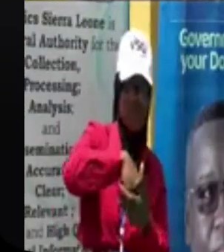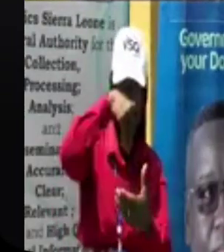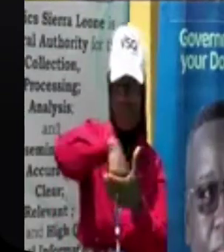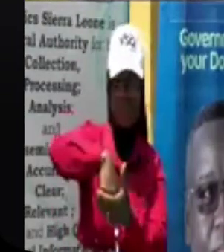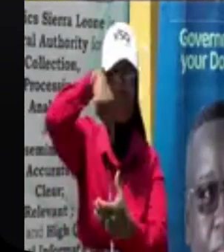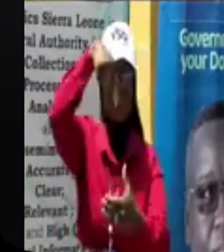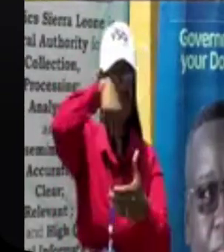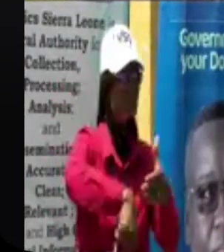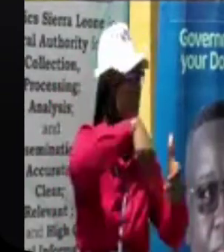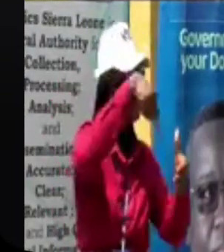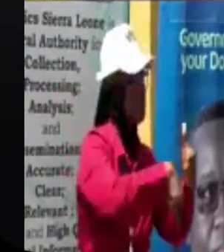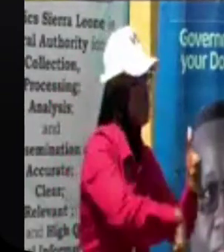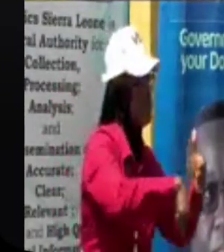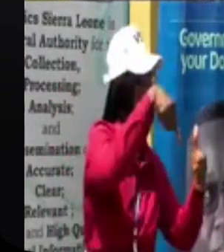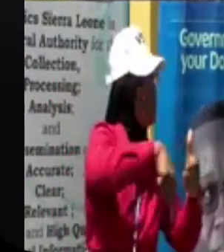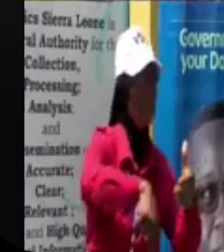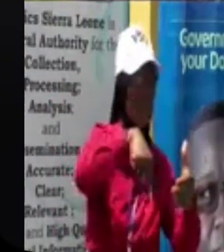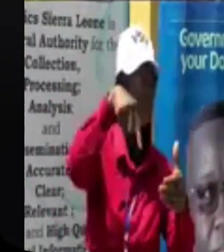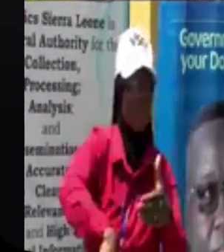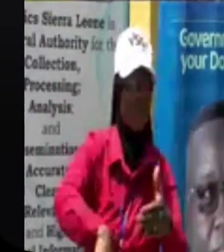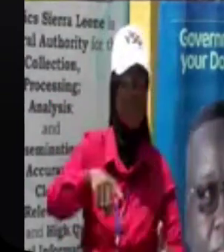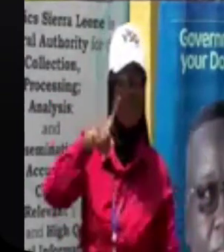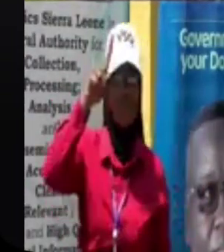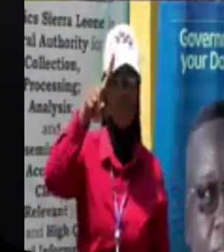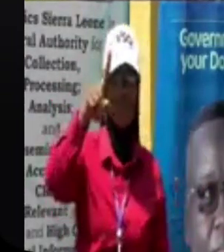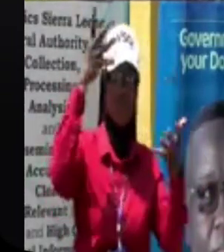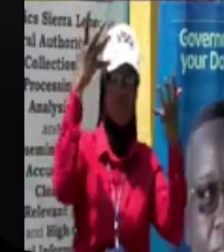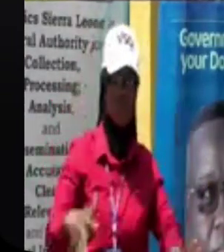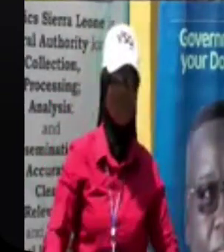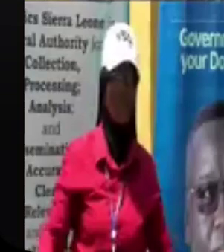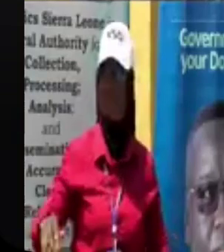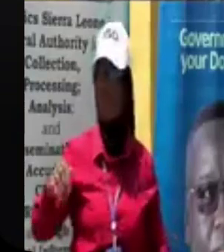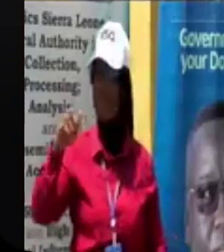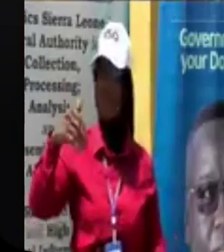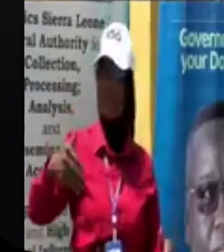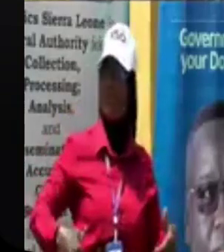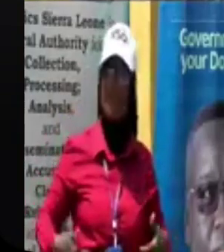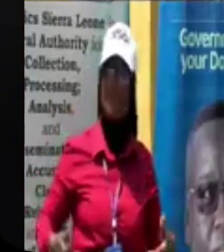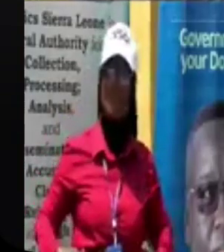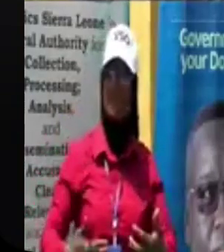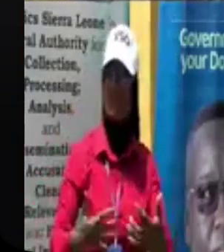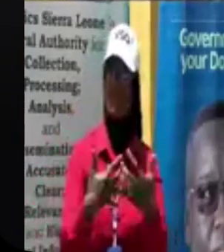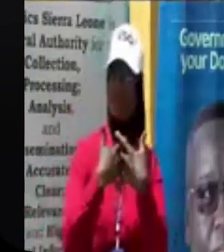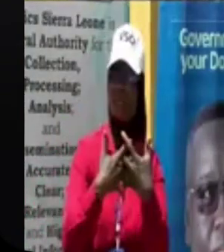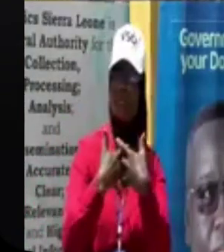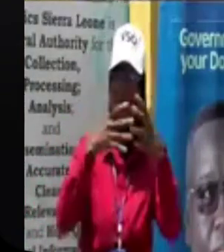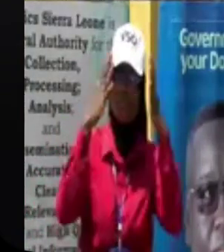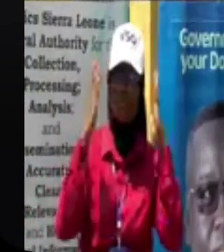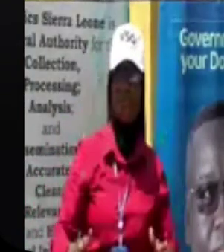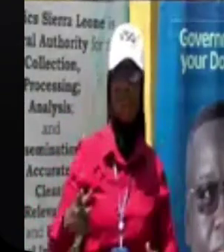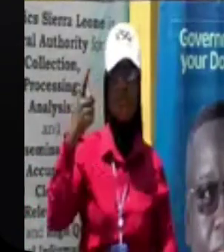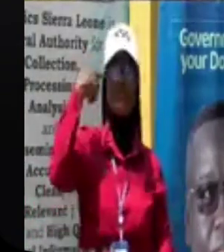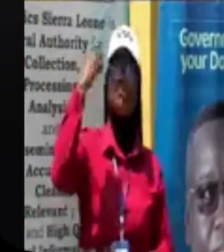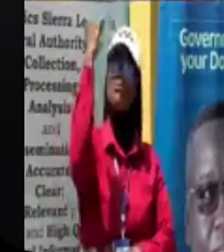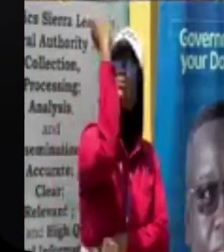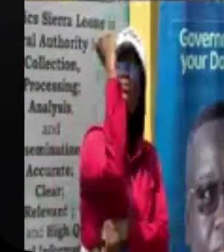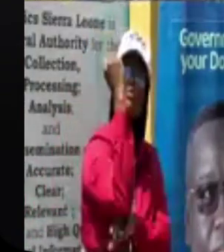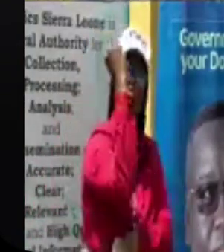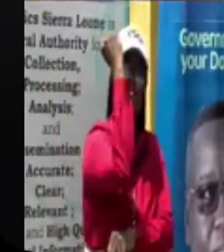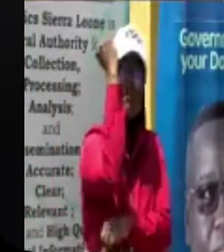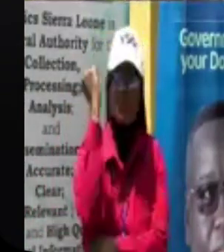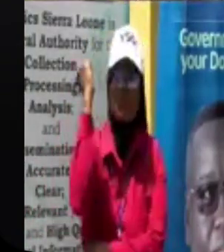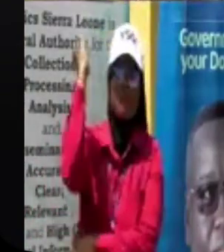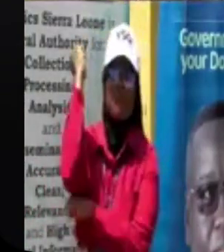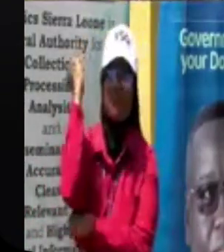and today we don't lost one of Kambia when a young engineer. So because of that pole that even the one